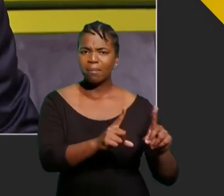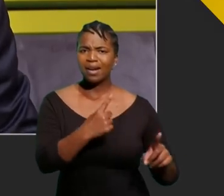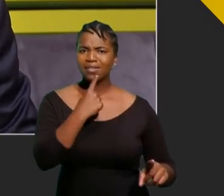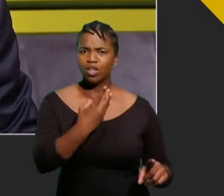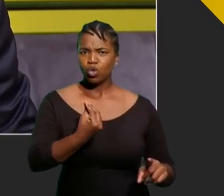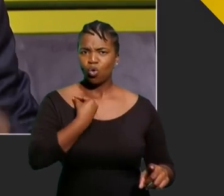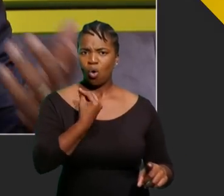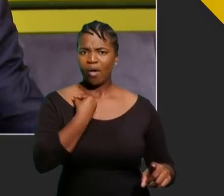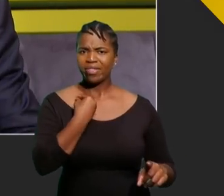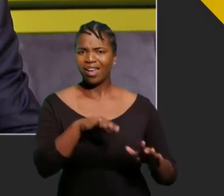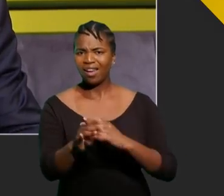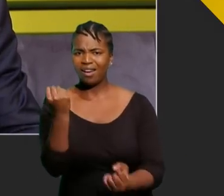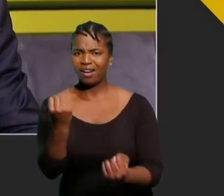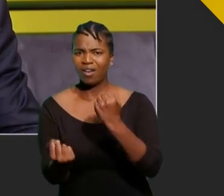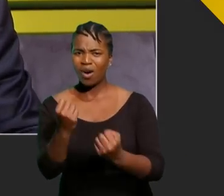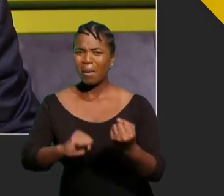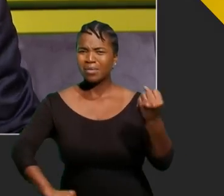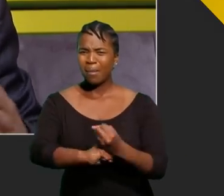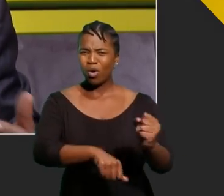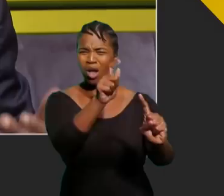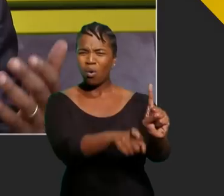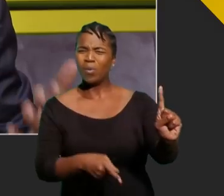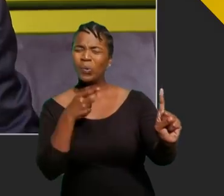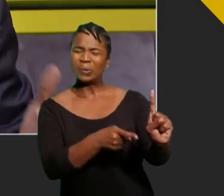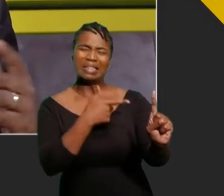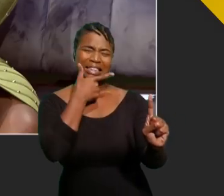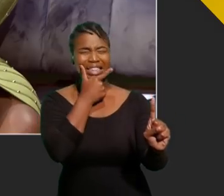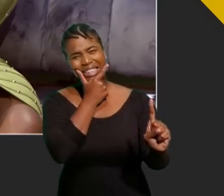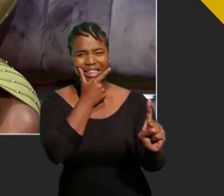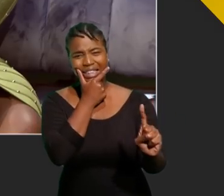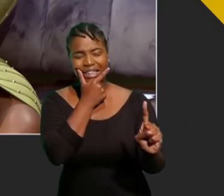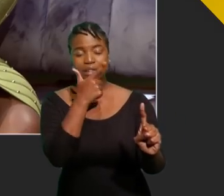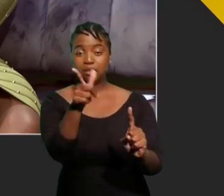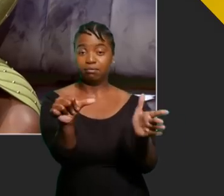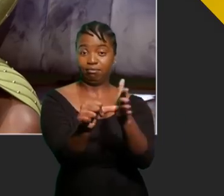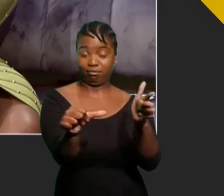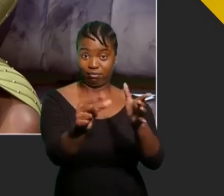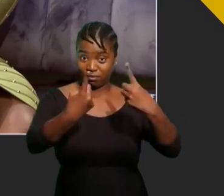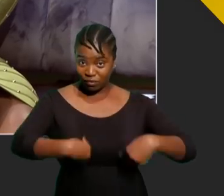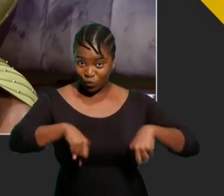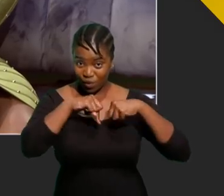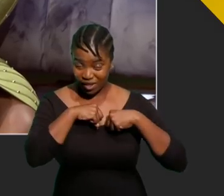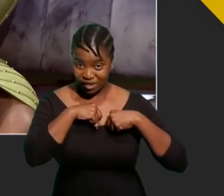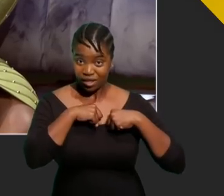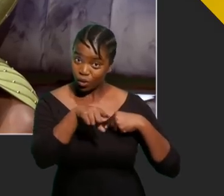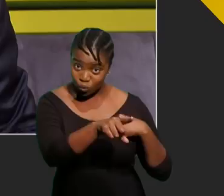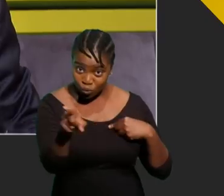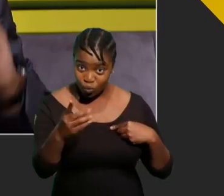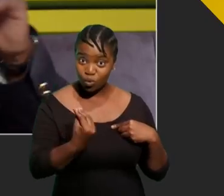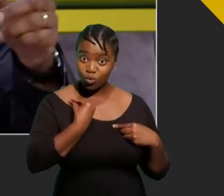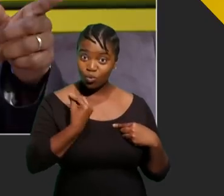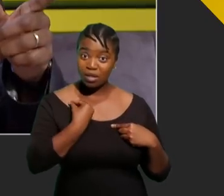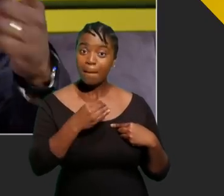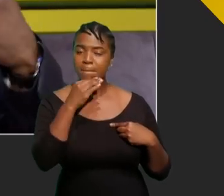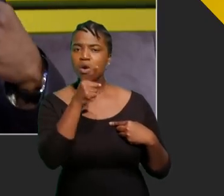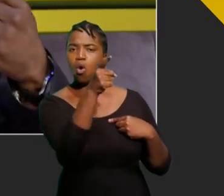of young people going to court to support that very same person. So I think that it becomes important for us, especially you as young people, not just